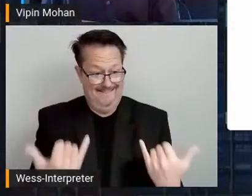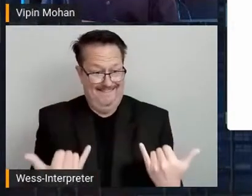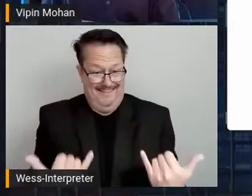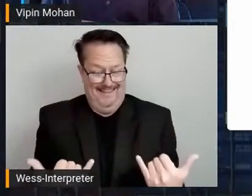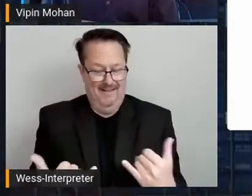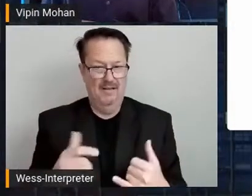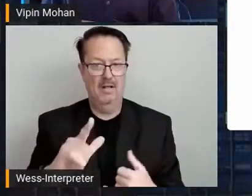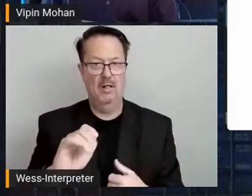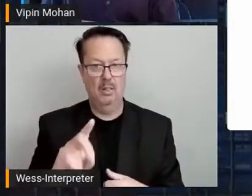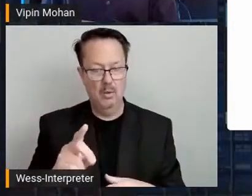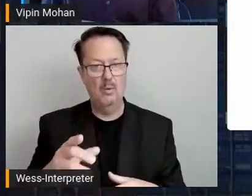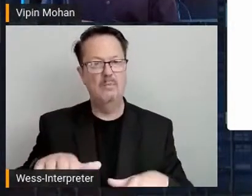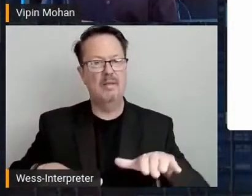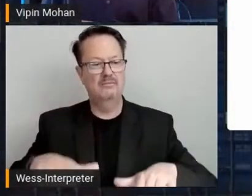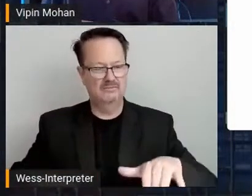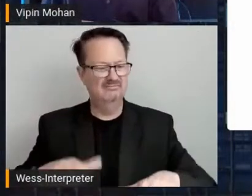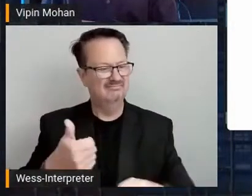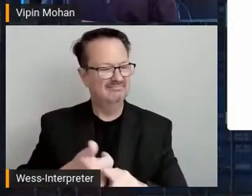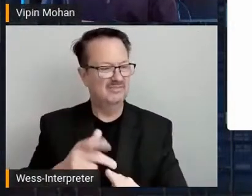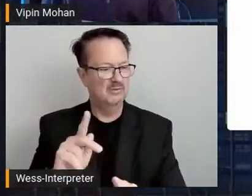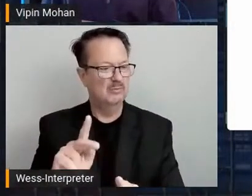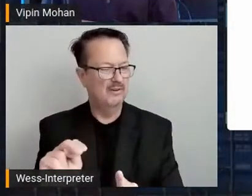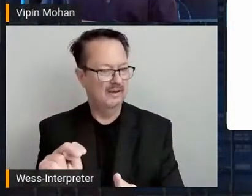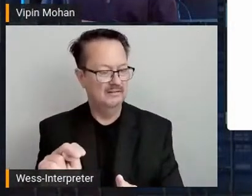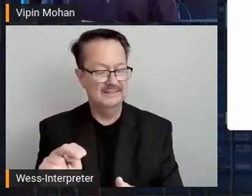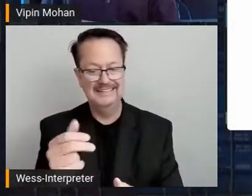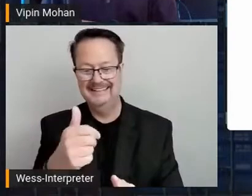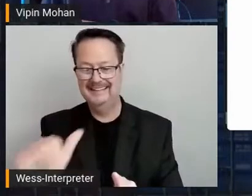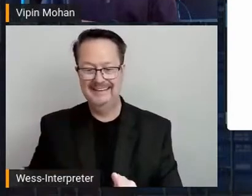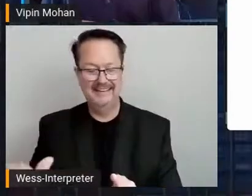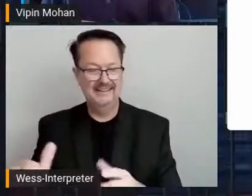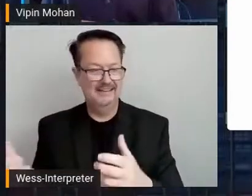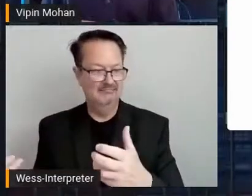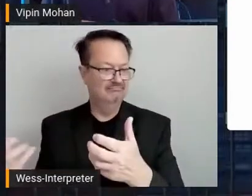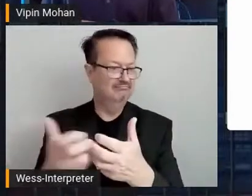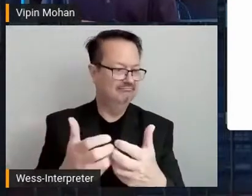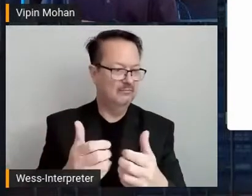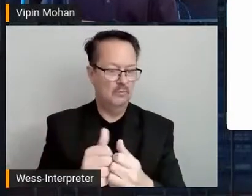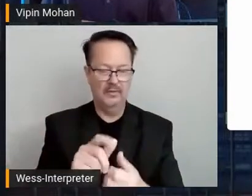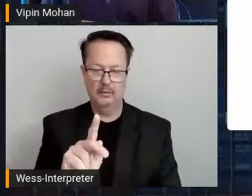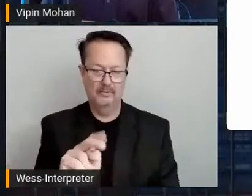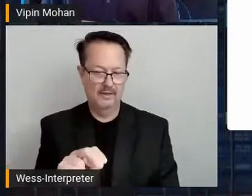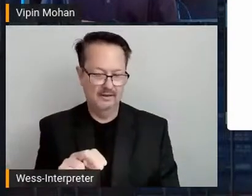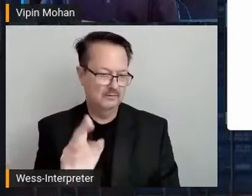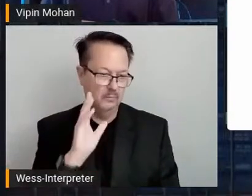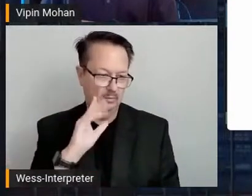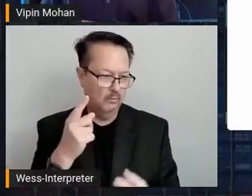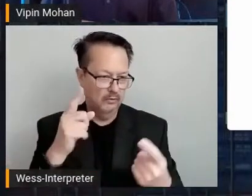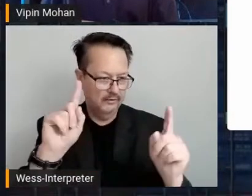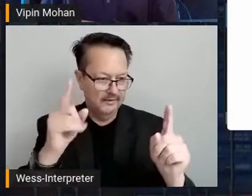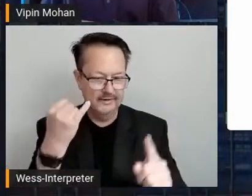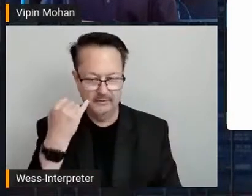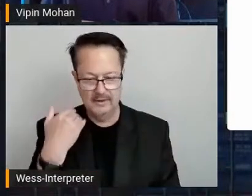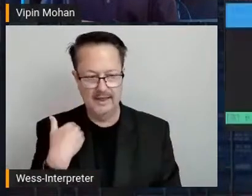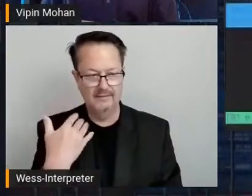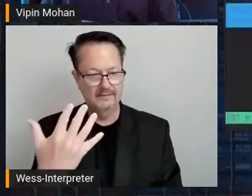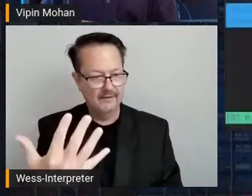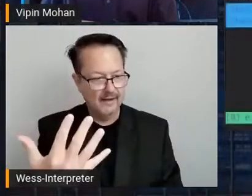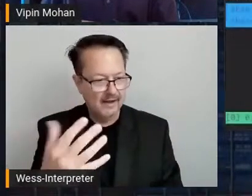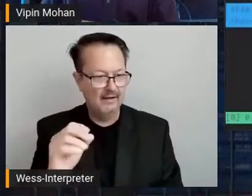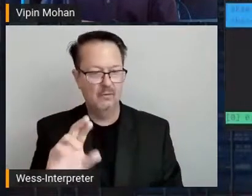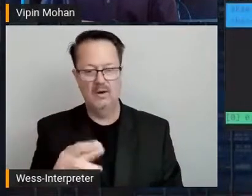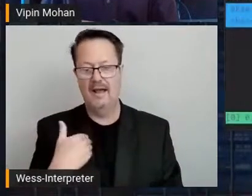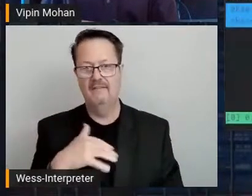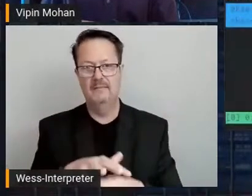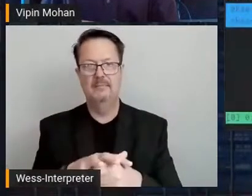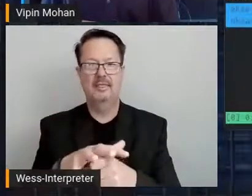And so any sort of integrations that will work with Kubernetes, or if you have a F5 or there's plenty